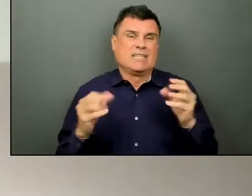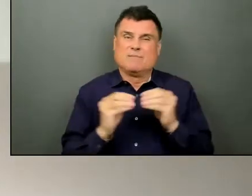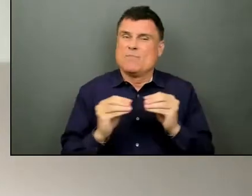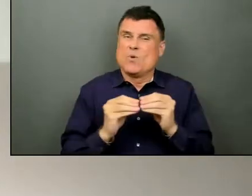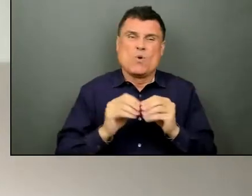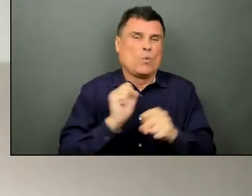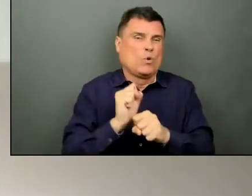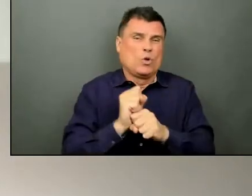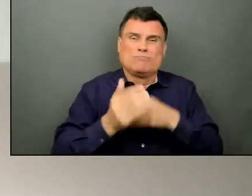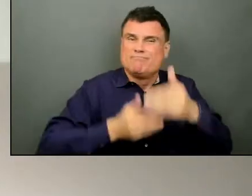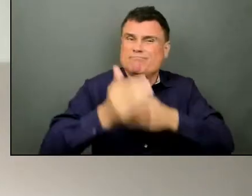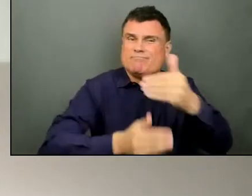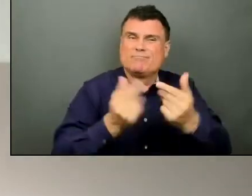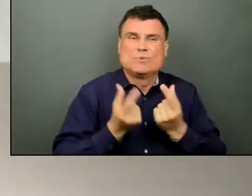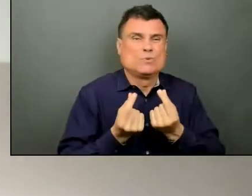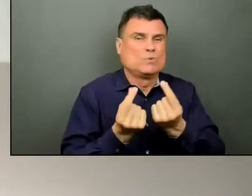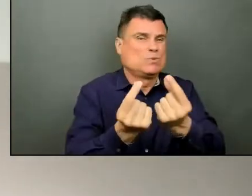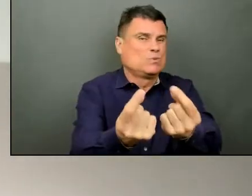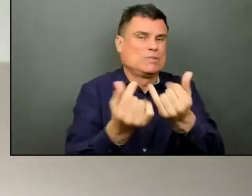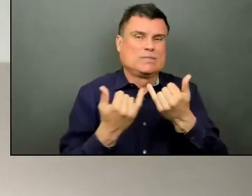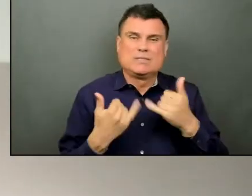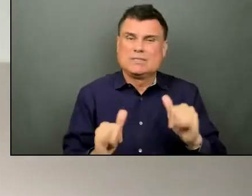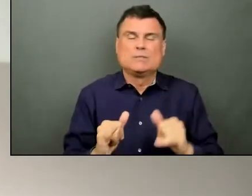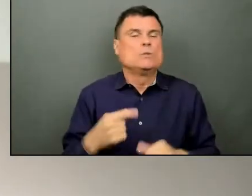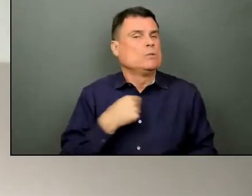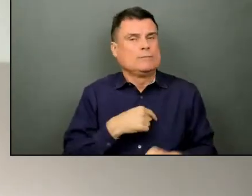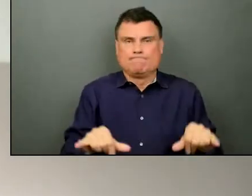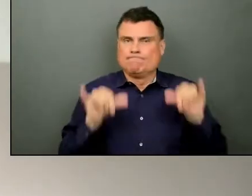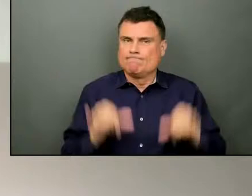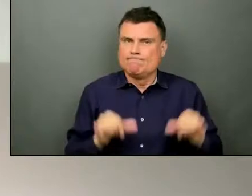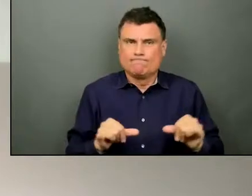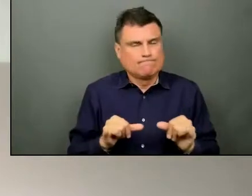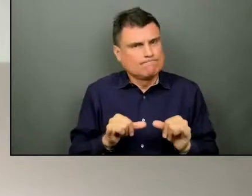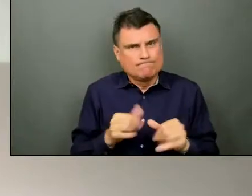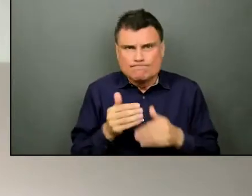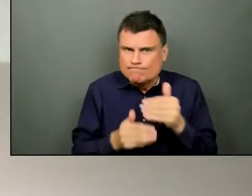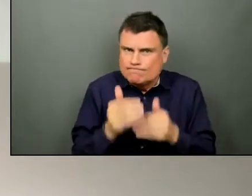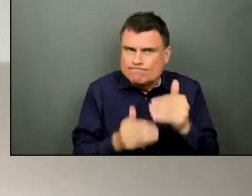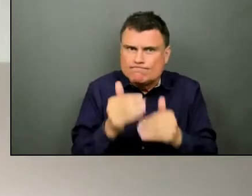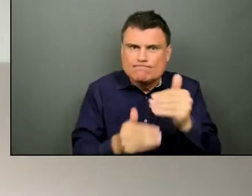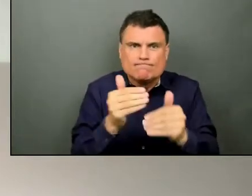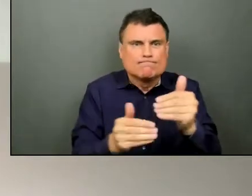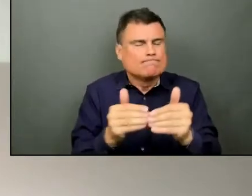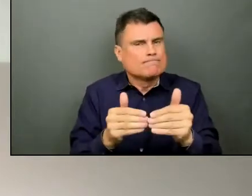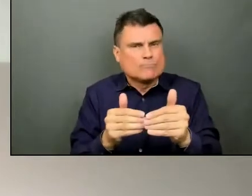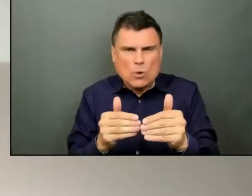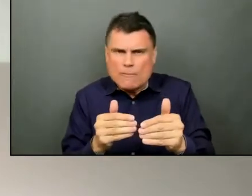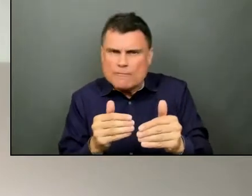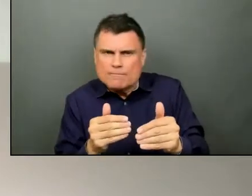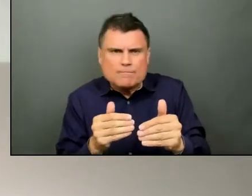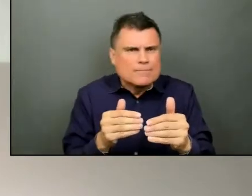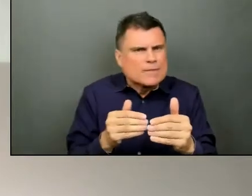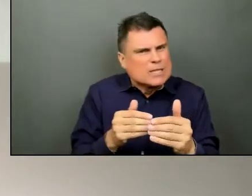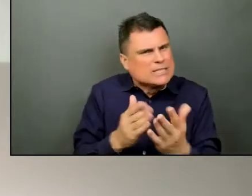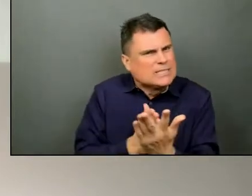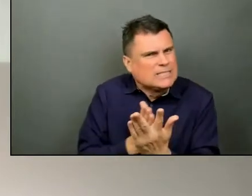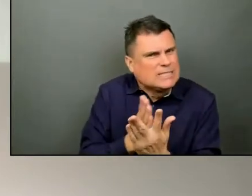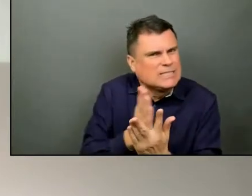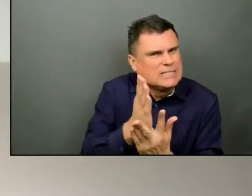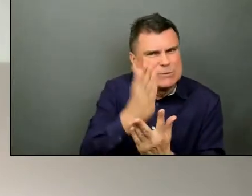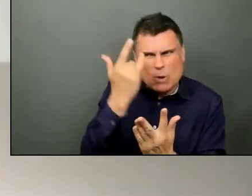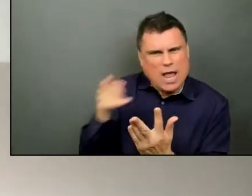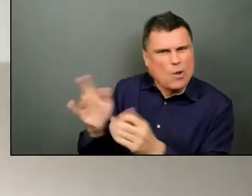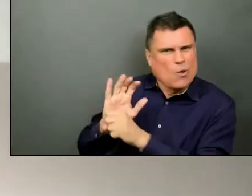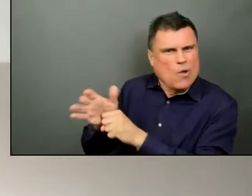with, the fentanyl crisis, as well as the pandemic. And as we start to come out of the